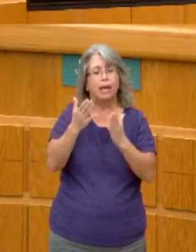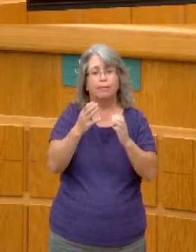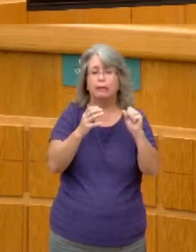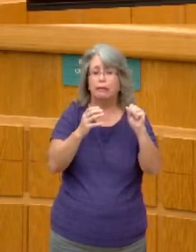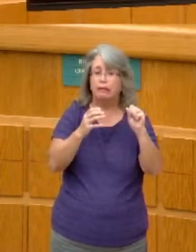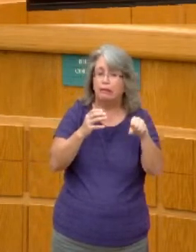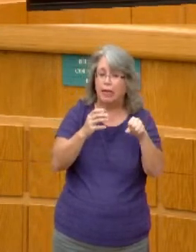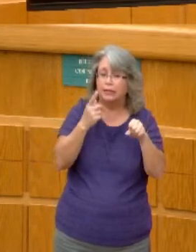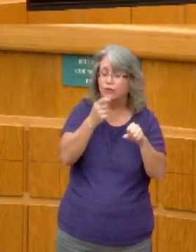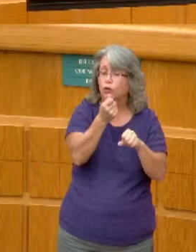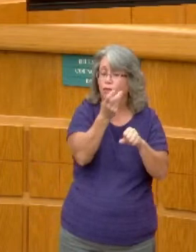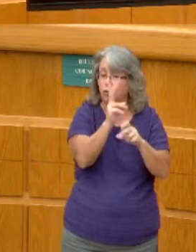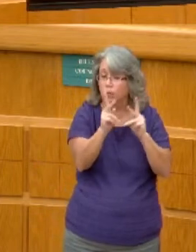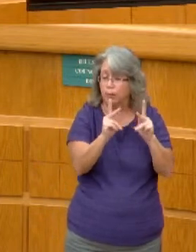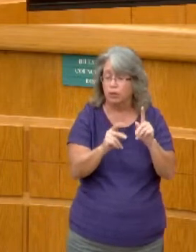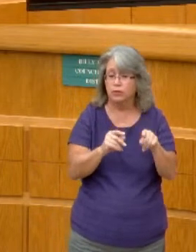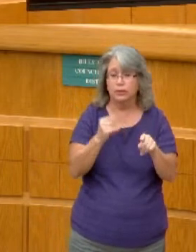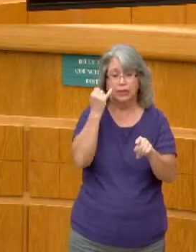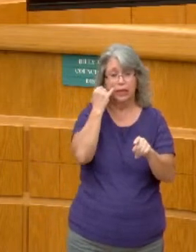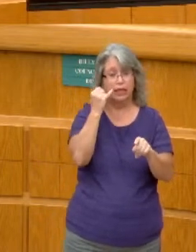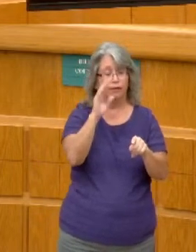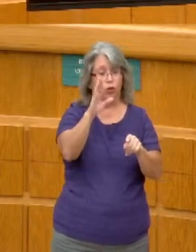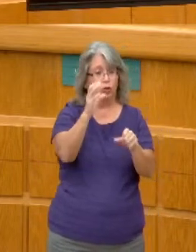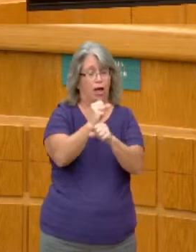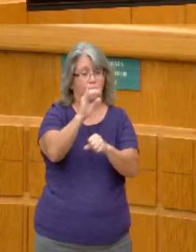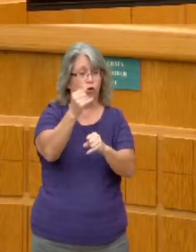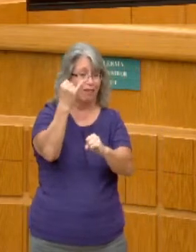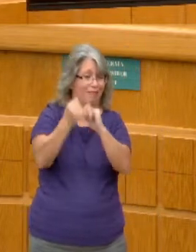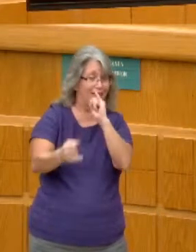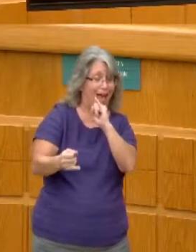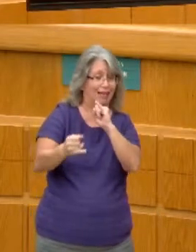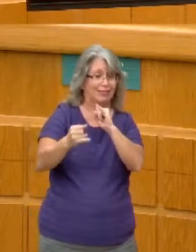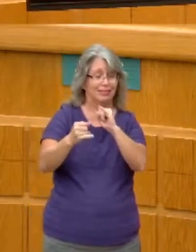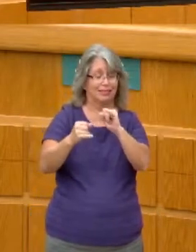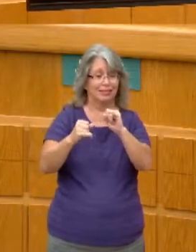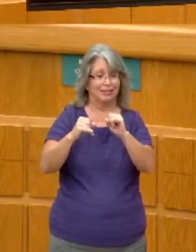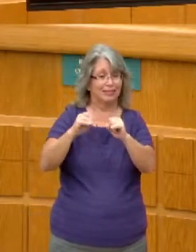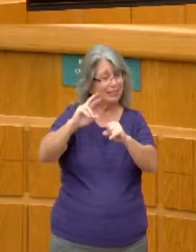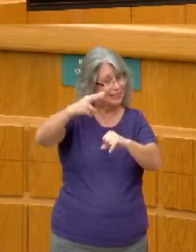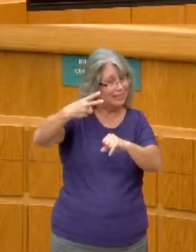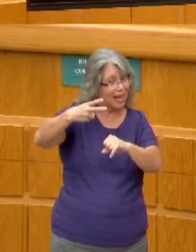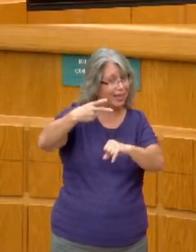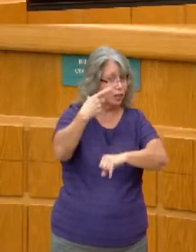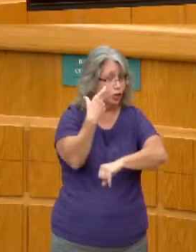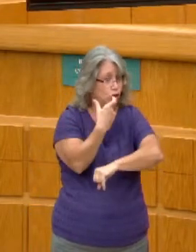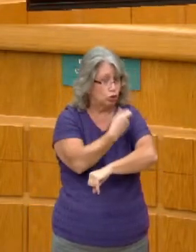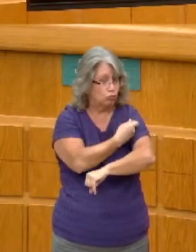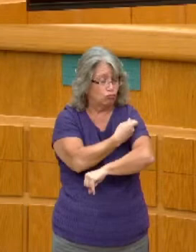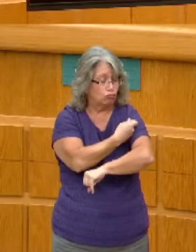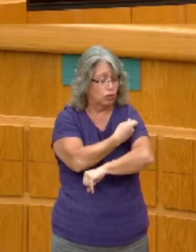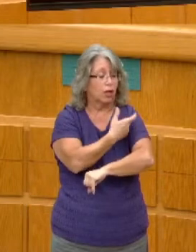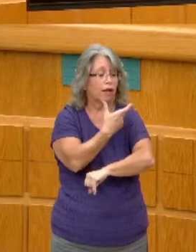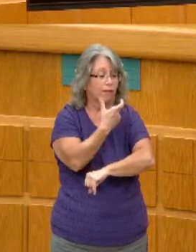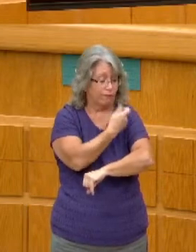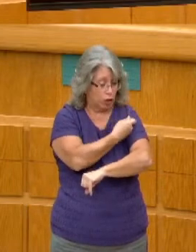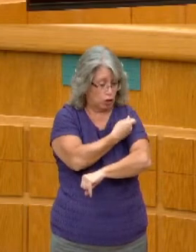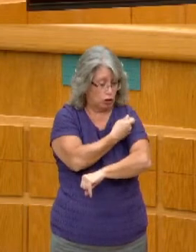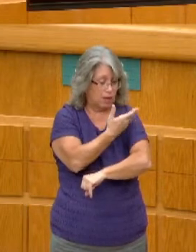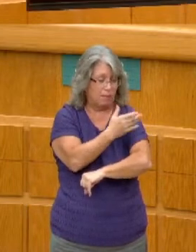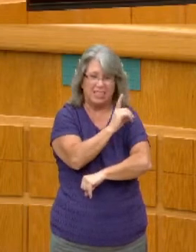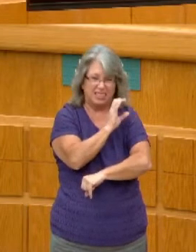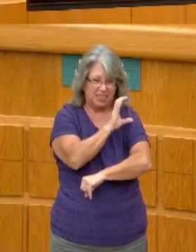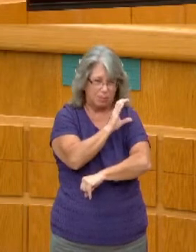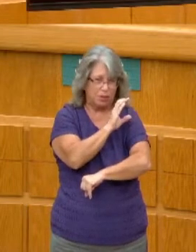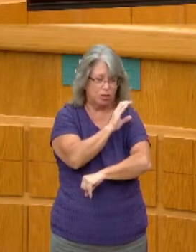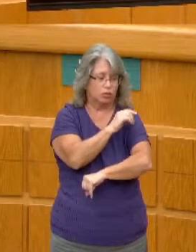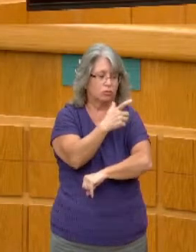your last dose was in January of 2021, so you had your first dose probably in December of 2020, and then you